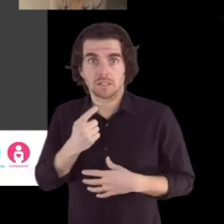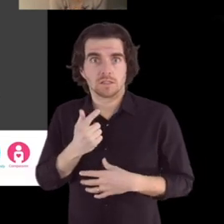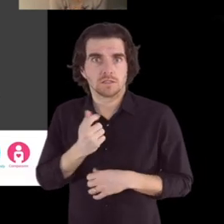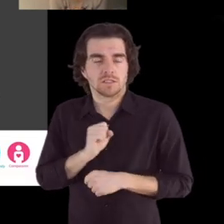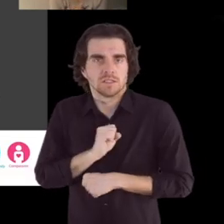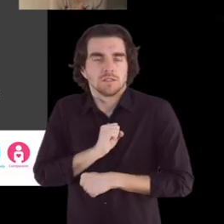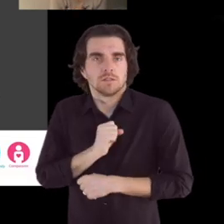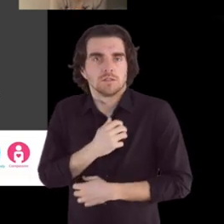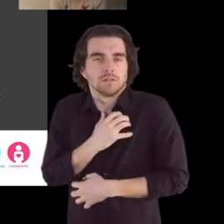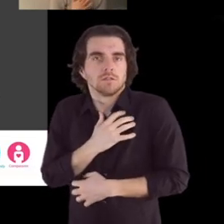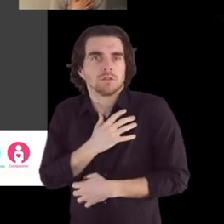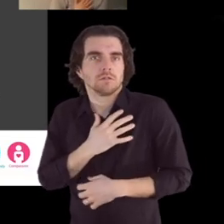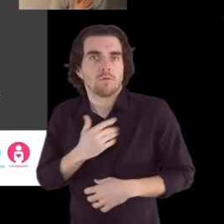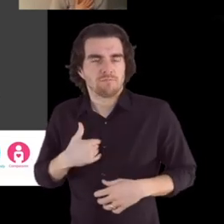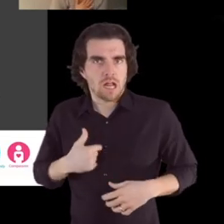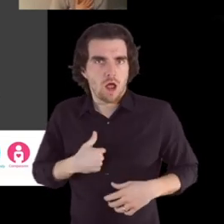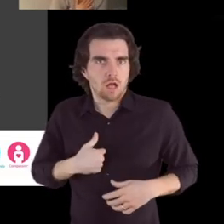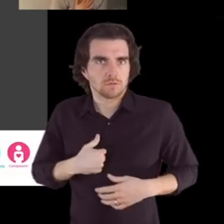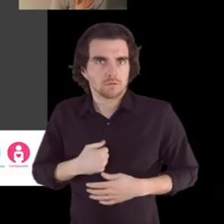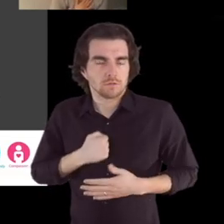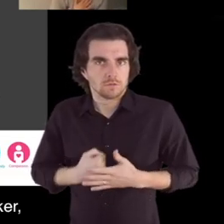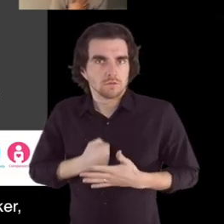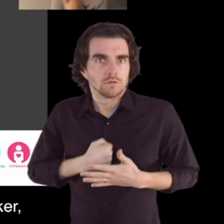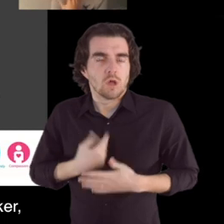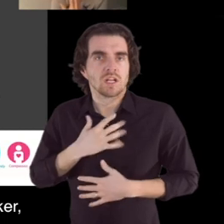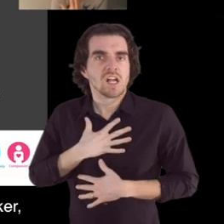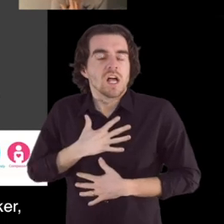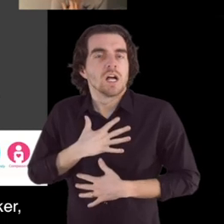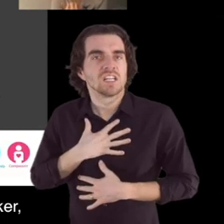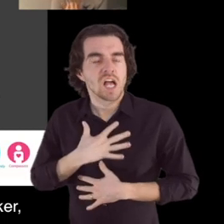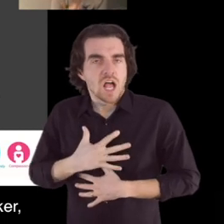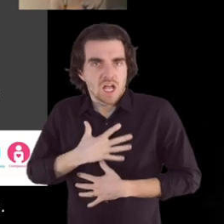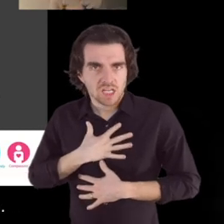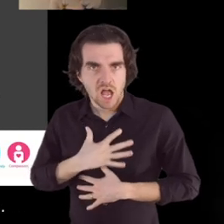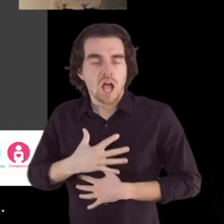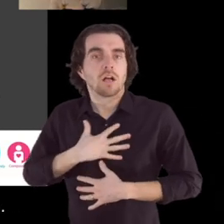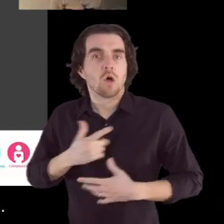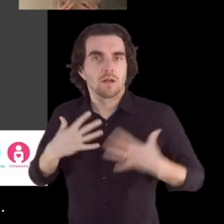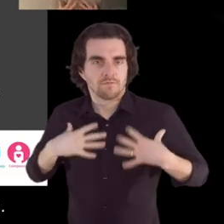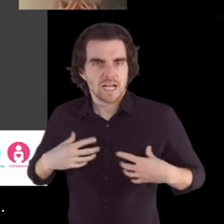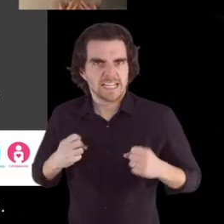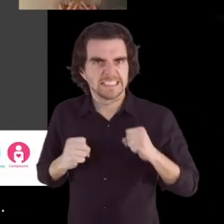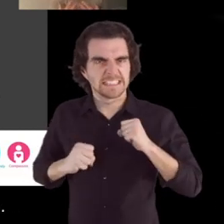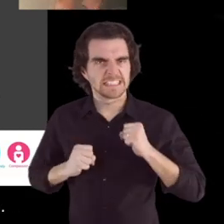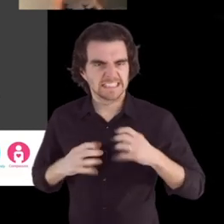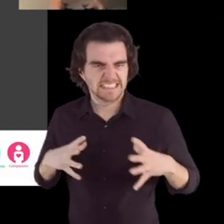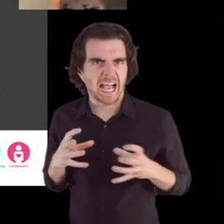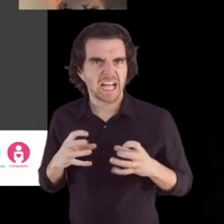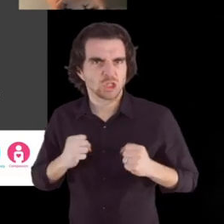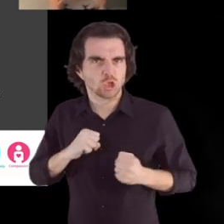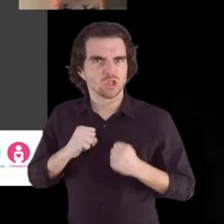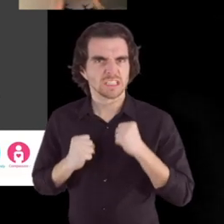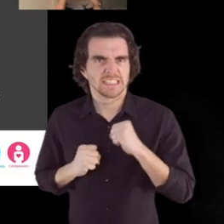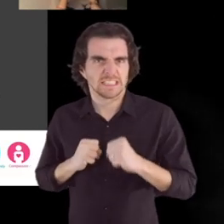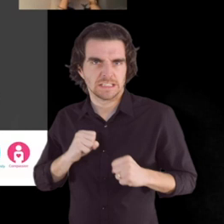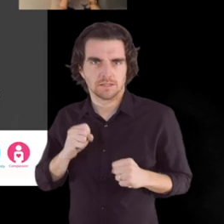the fight-flight response, but it's where you feel your heart racing, your breathing come a bit quicker, your muscles get really, really tense. A lot of people I've been